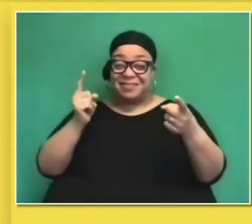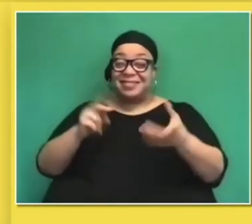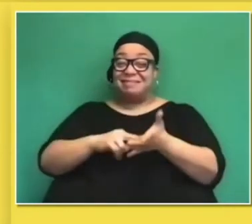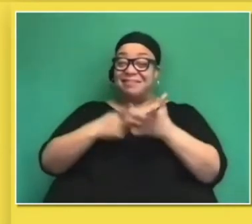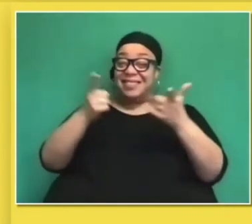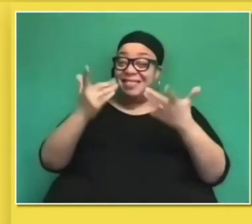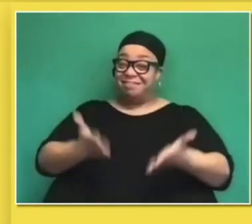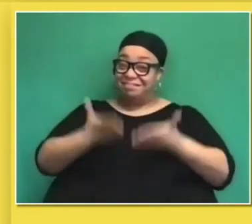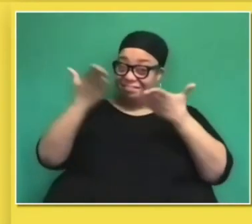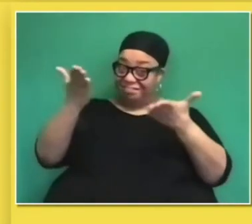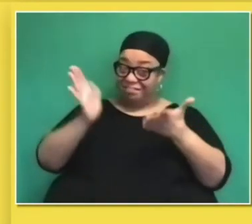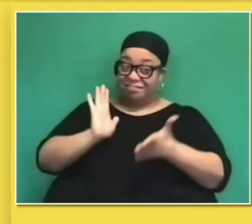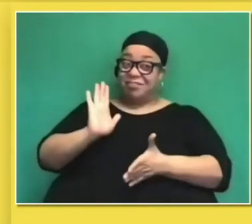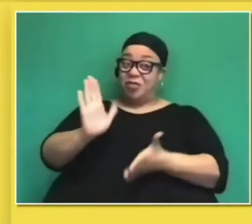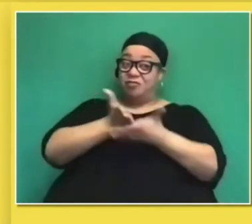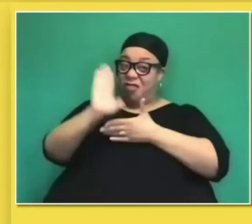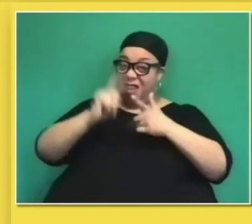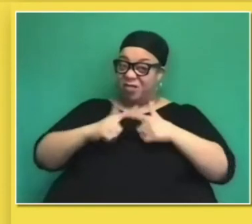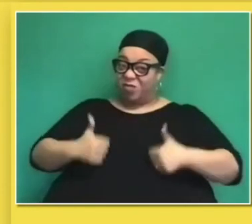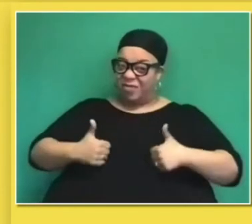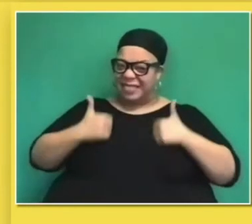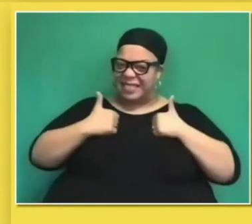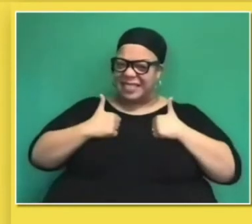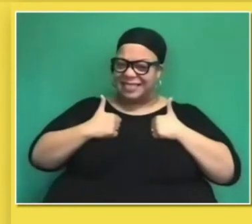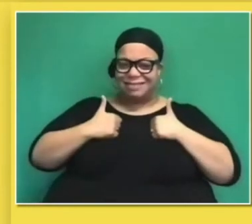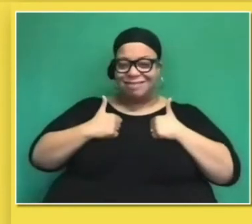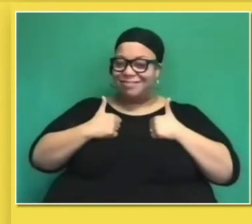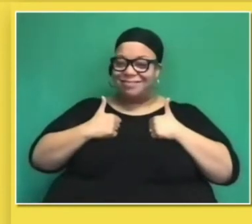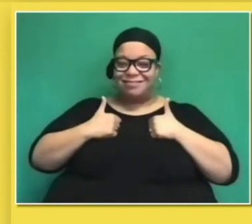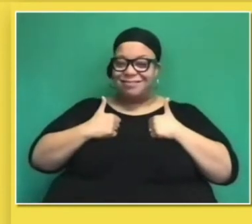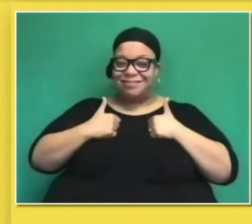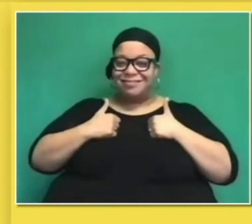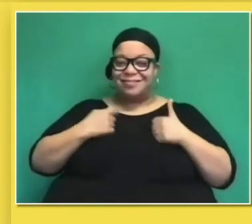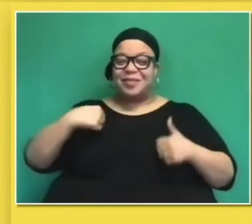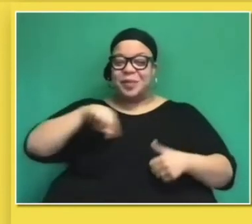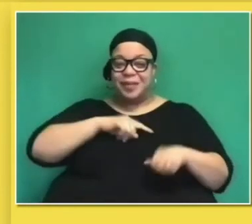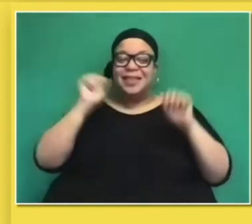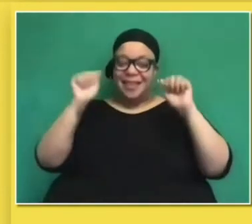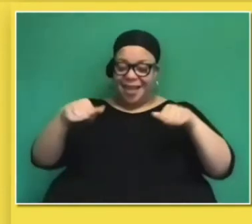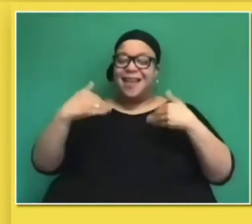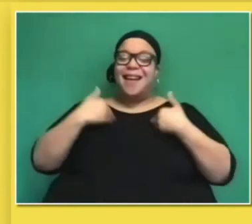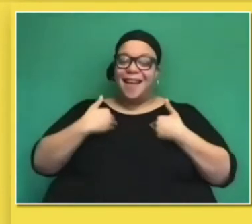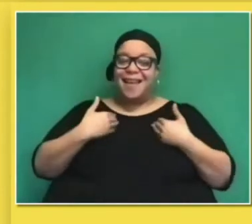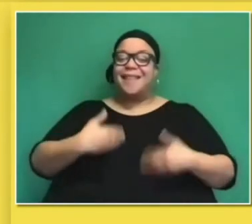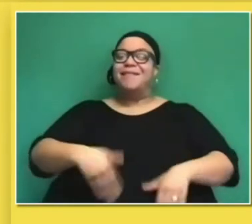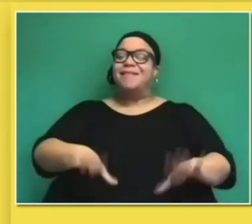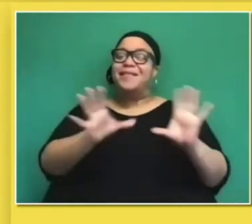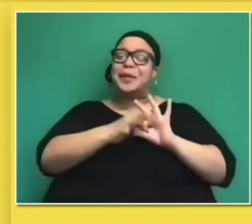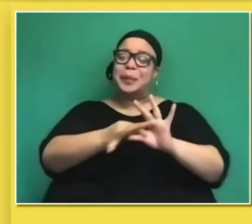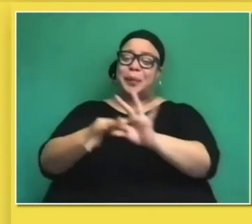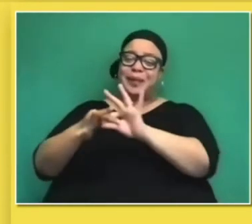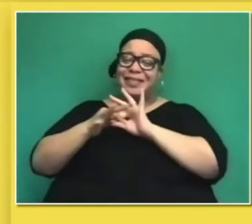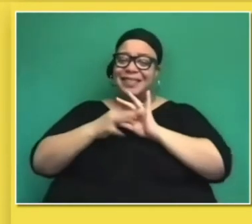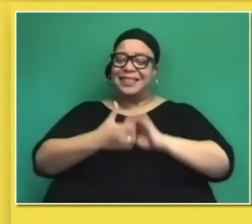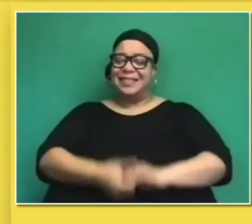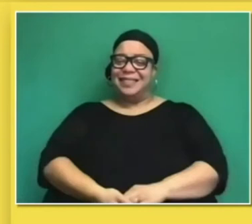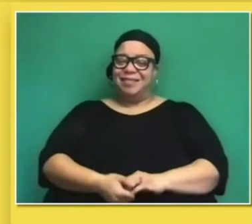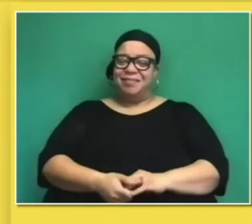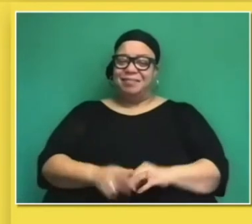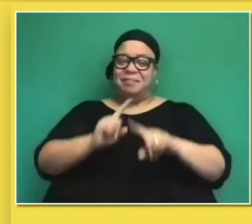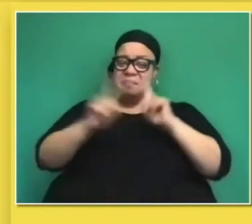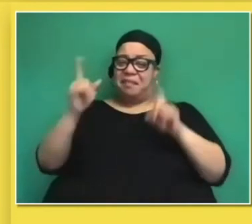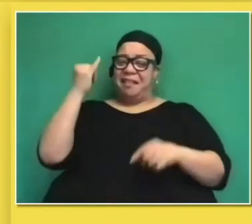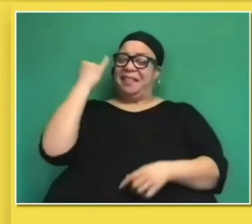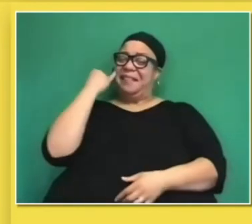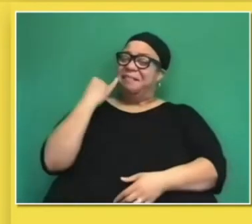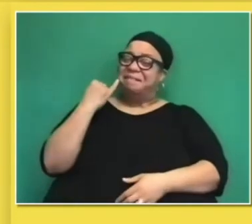makes me have to agree. In order to be unified with you, I have to agree that I don't have the right to exist. False unity can